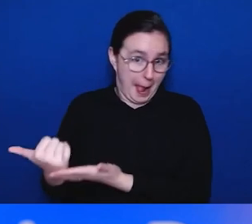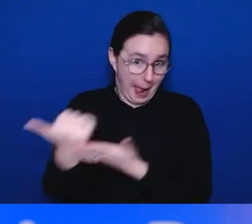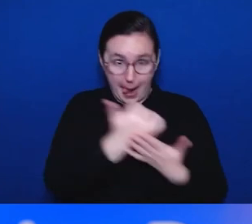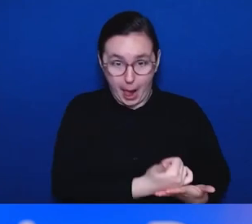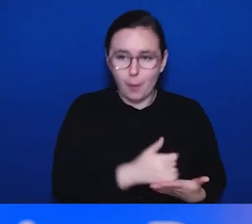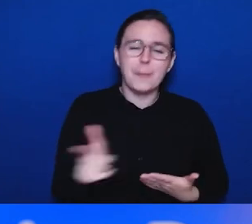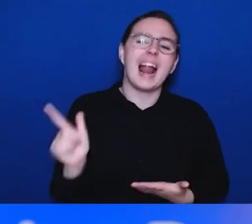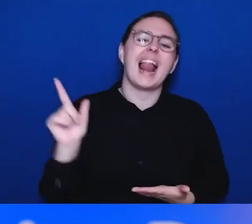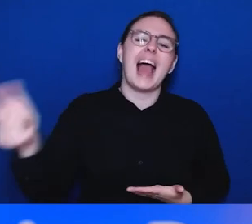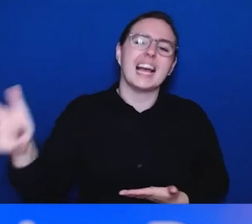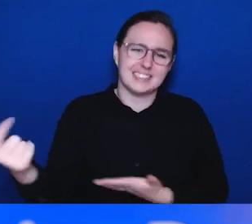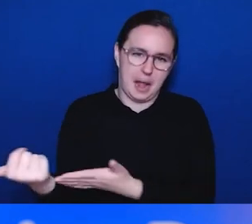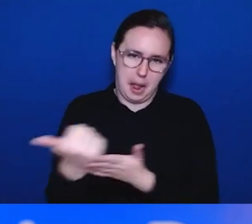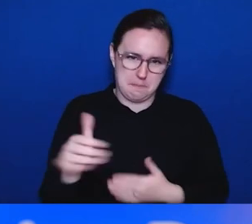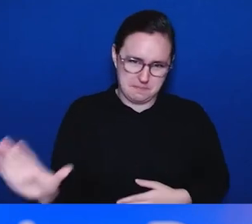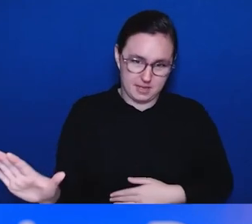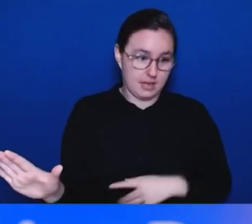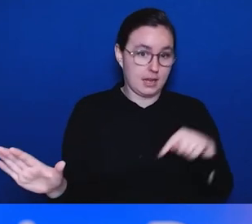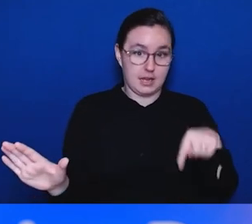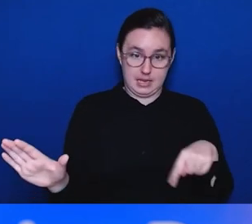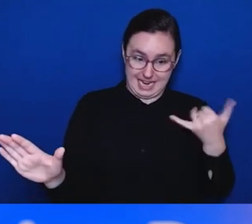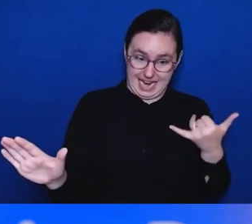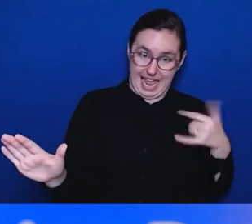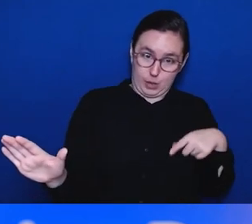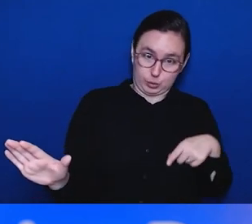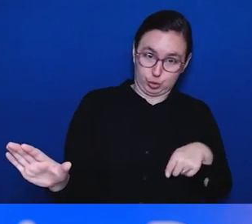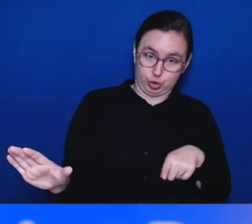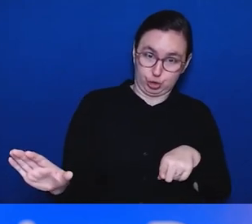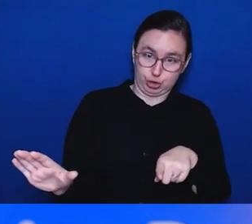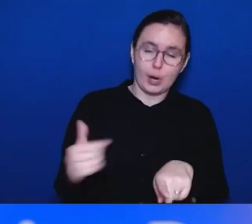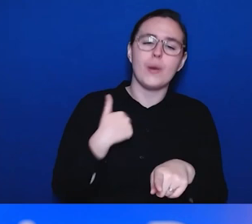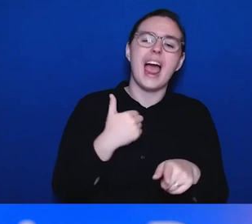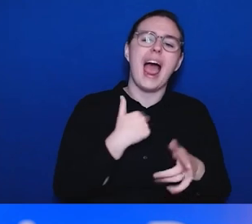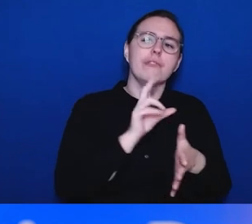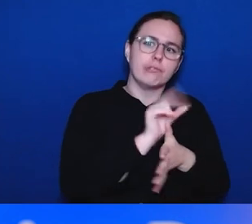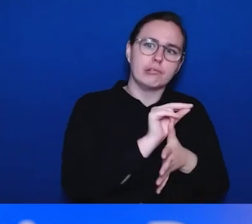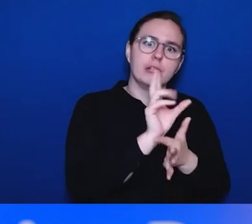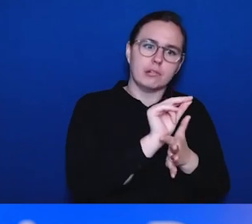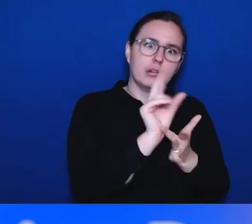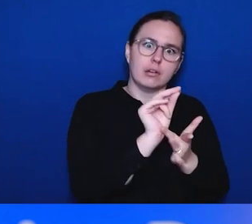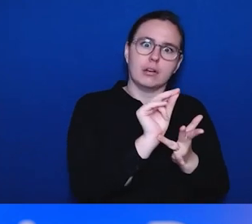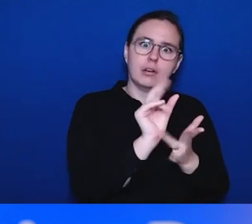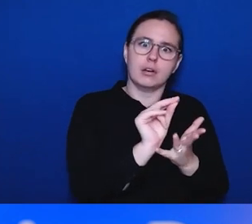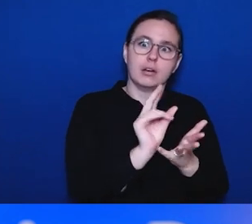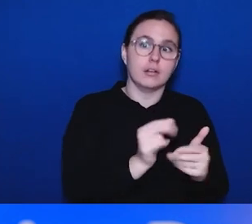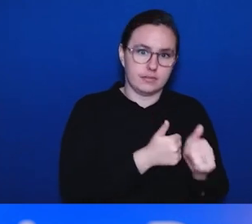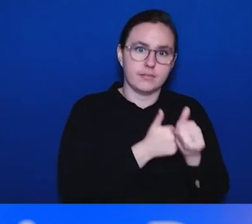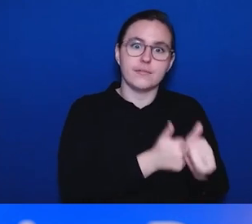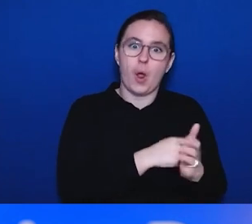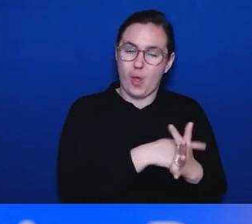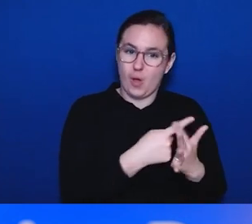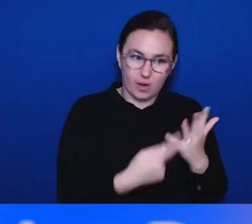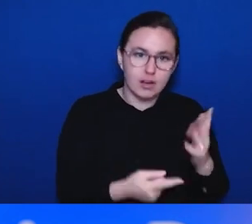out of this new medical school. So this is medium and long-term response to the challenges we face. In the immediate term, there was a really important